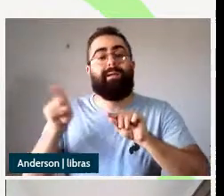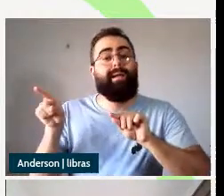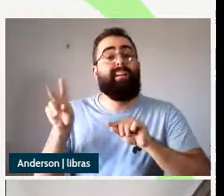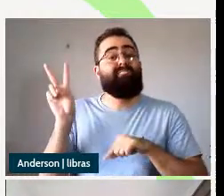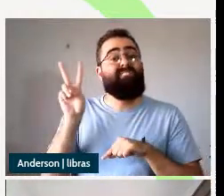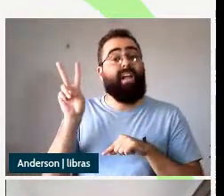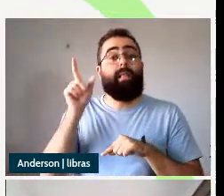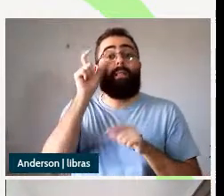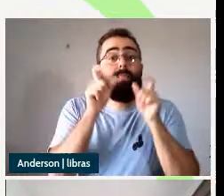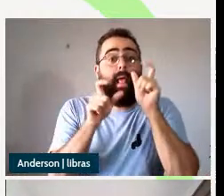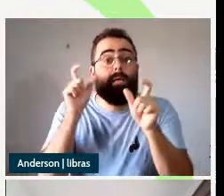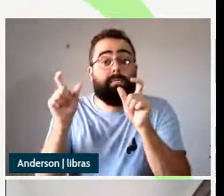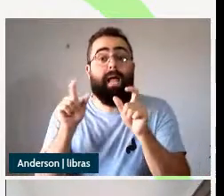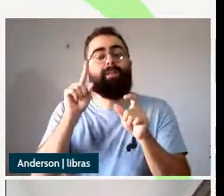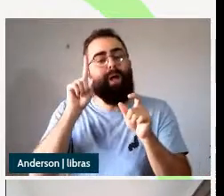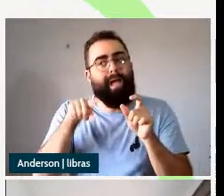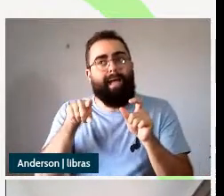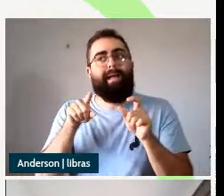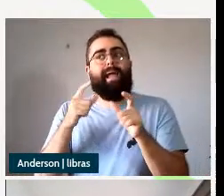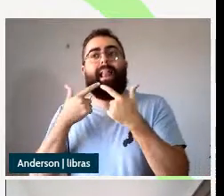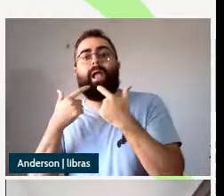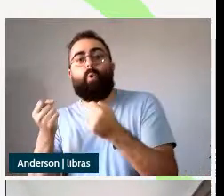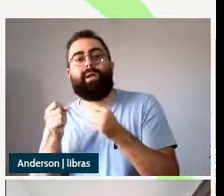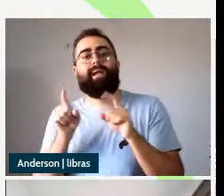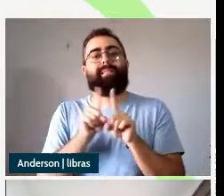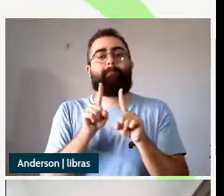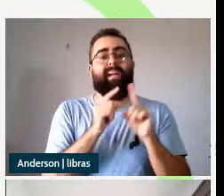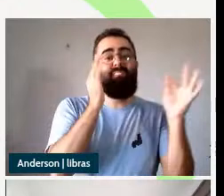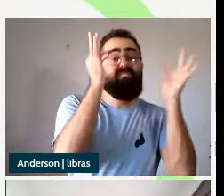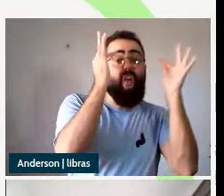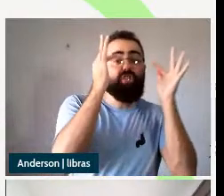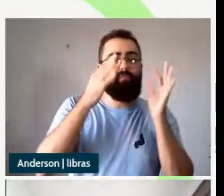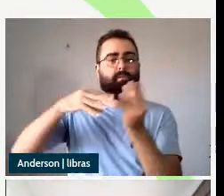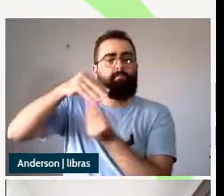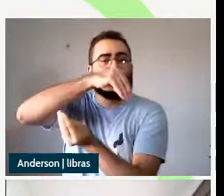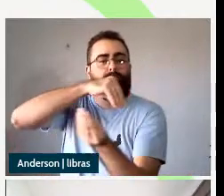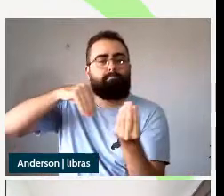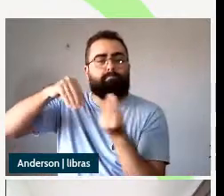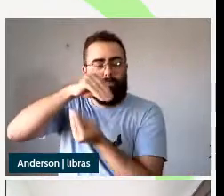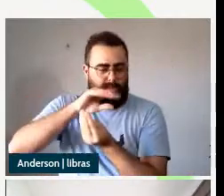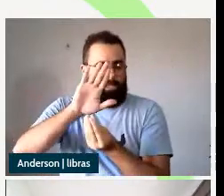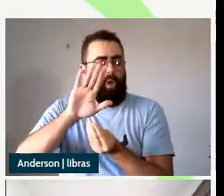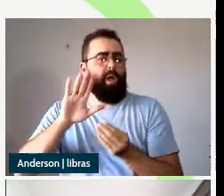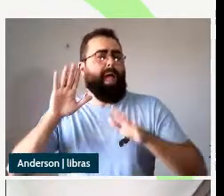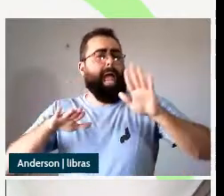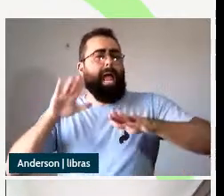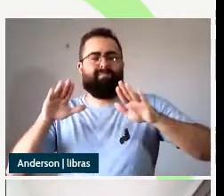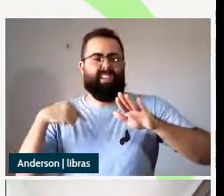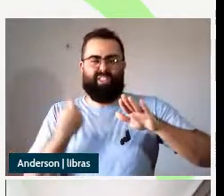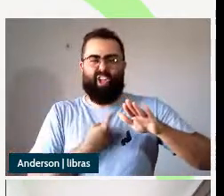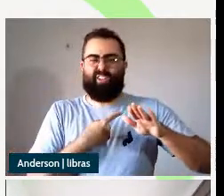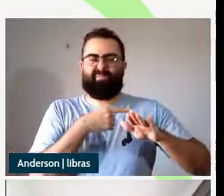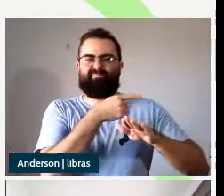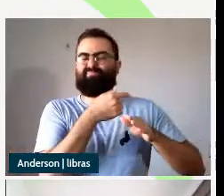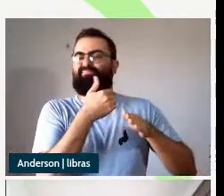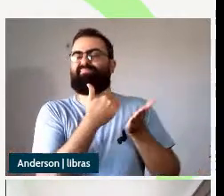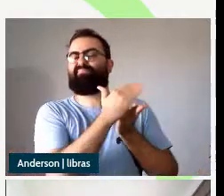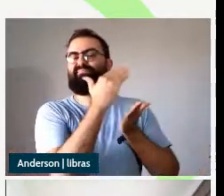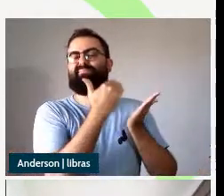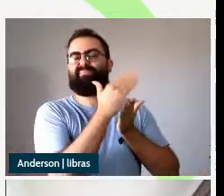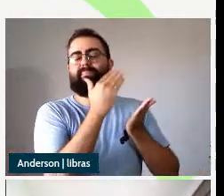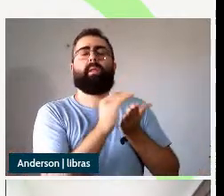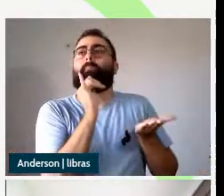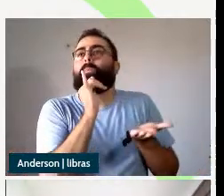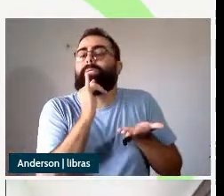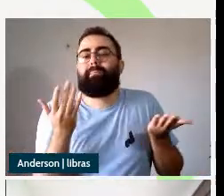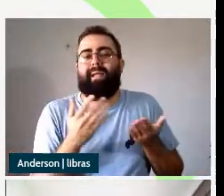linguistics into philosophy, and this is why he talked about things that we normally do not talk about, or that we will classify, for instance,